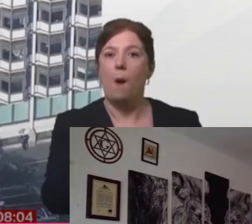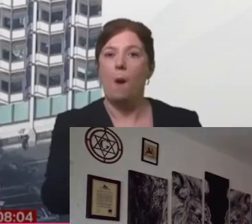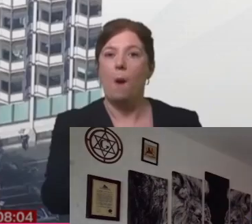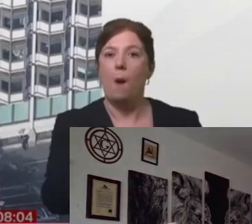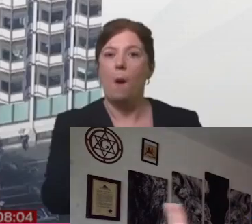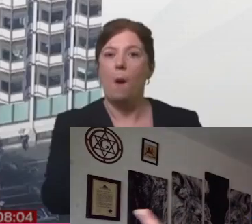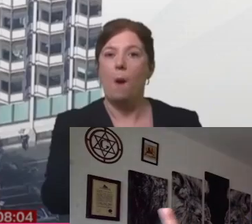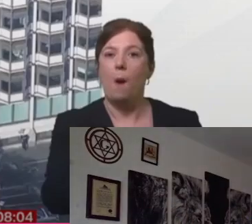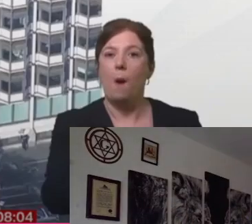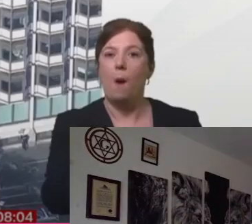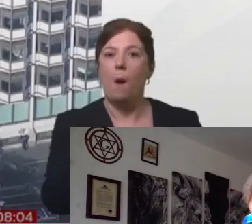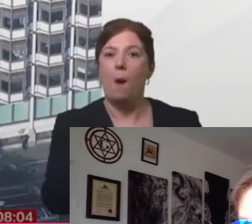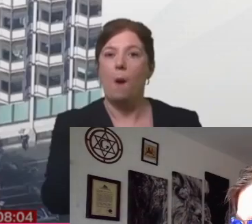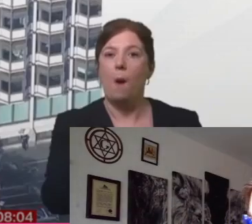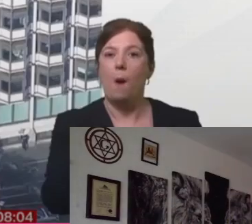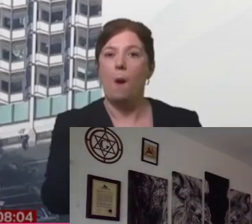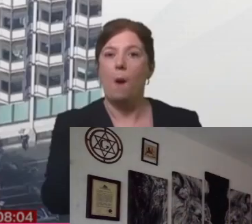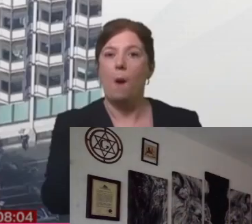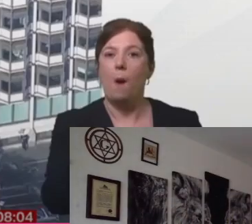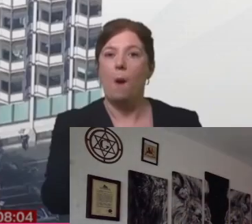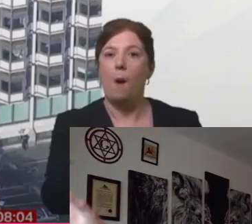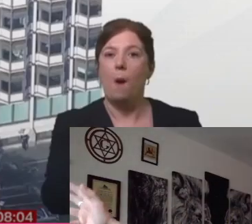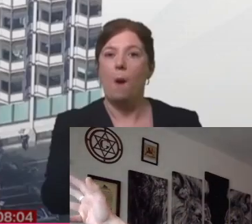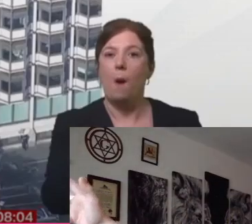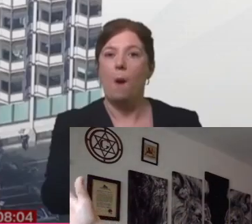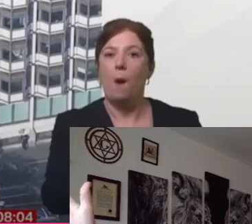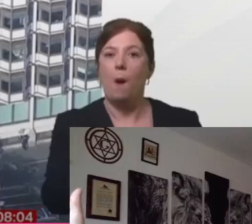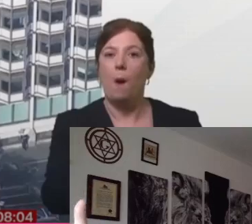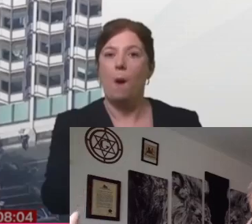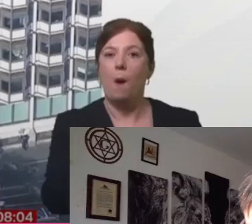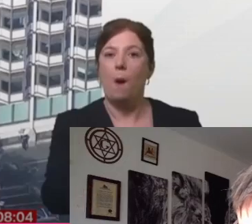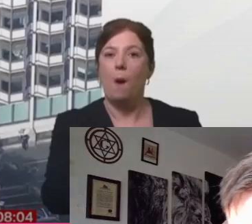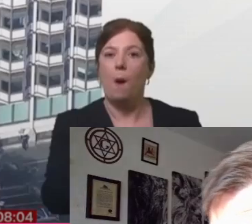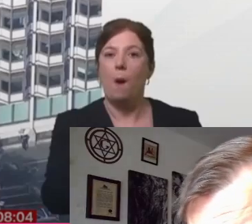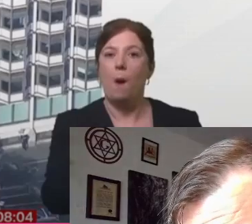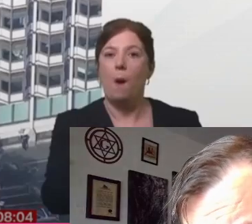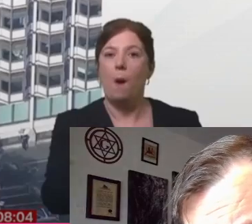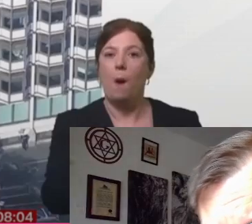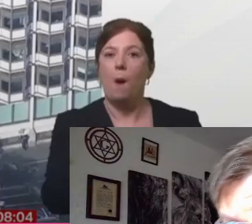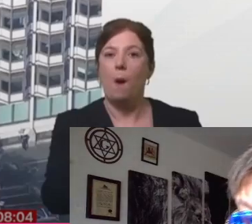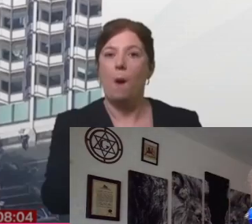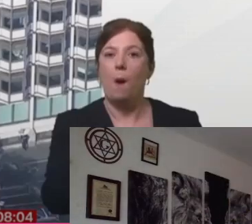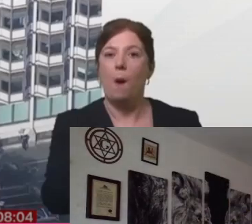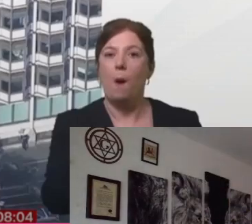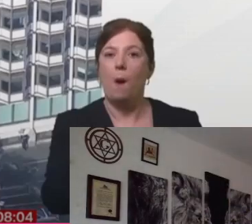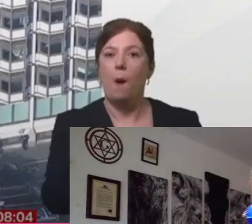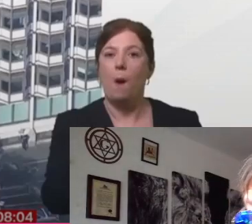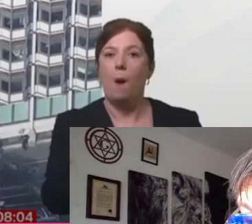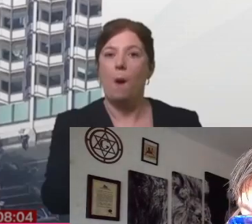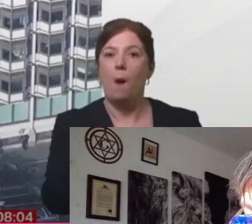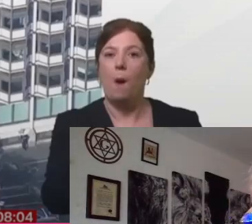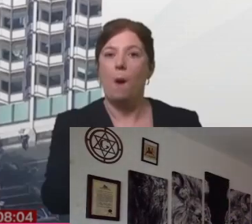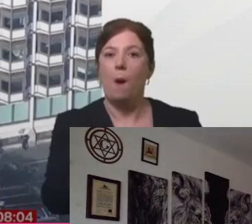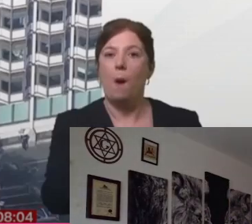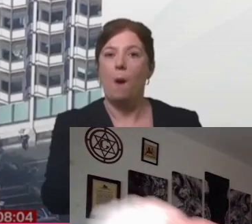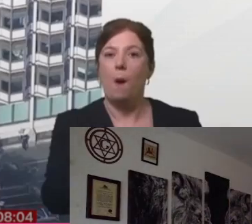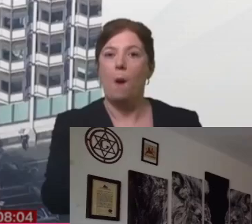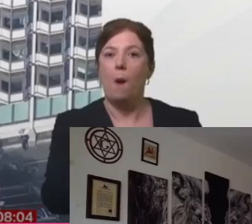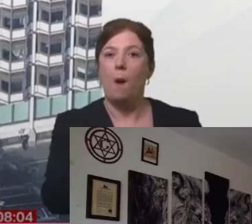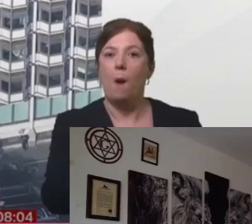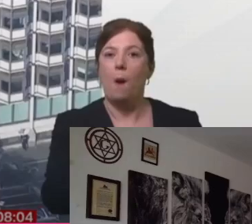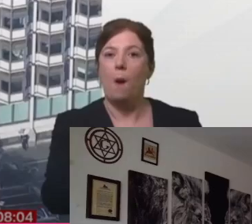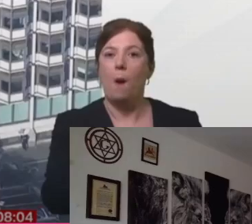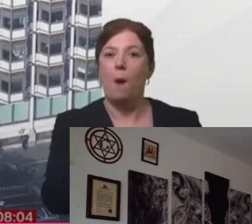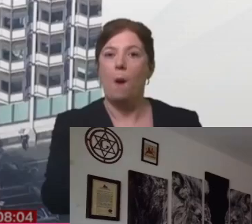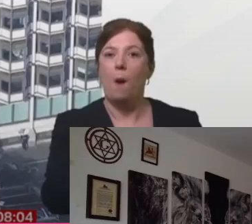debate. That would be one of my first policies. So I would put that out as dictator, because the dictator is the man that's